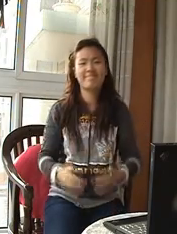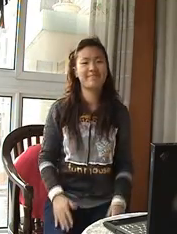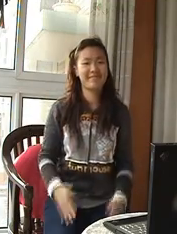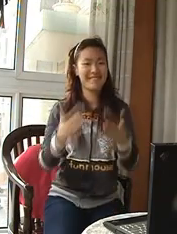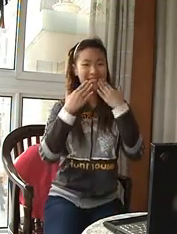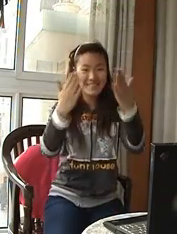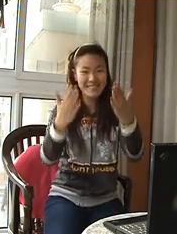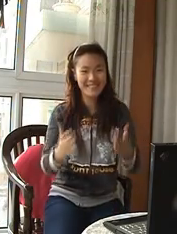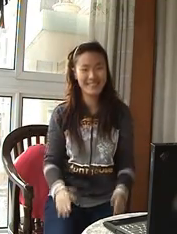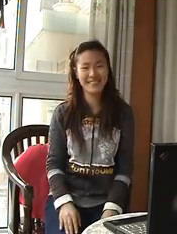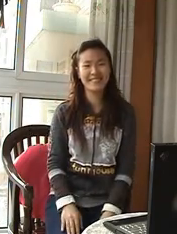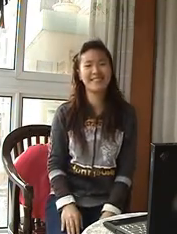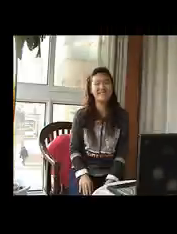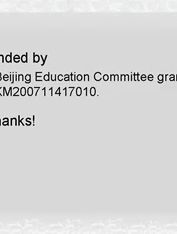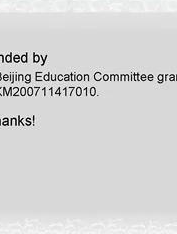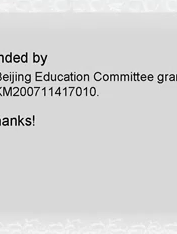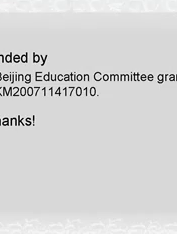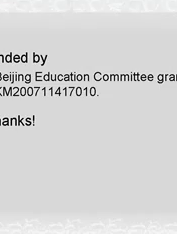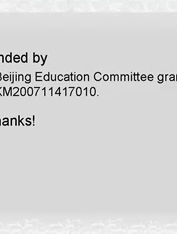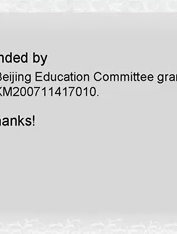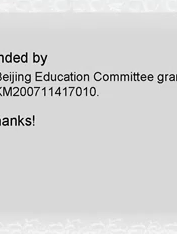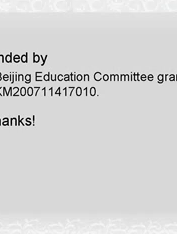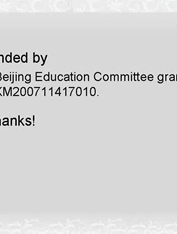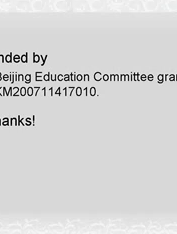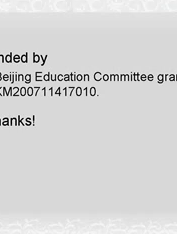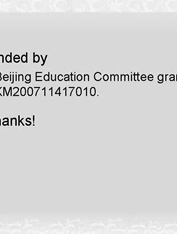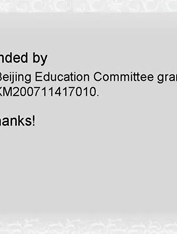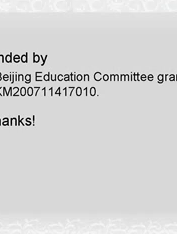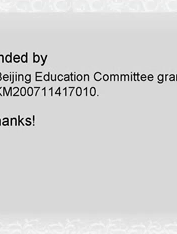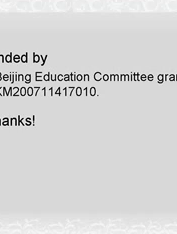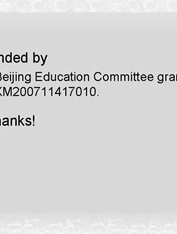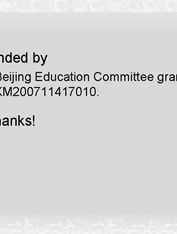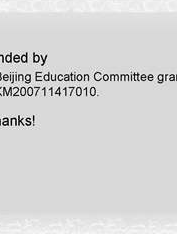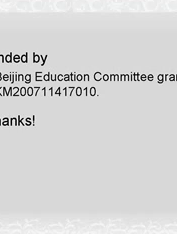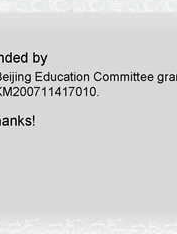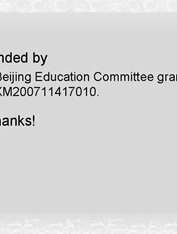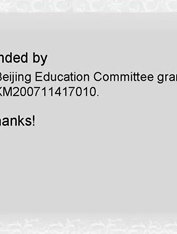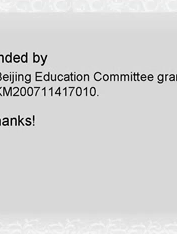by Beijing Education Committee. We thank all the participants caring about the project.